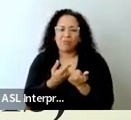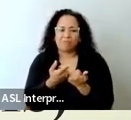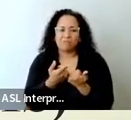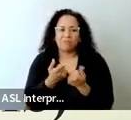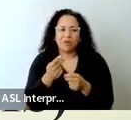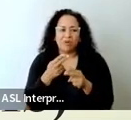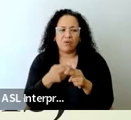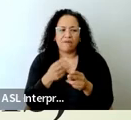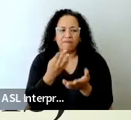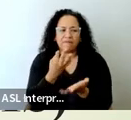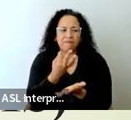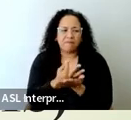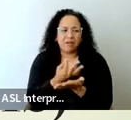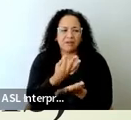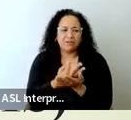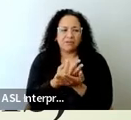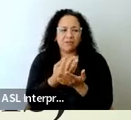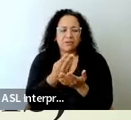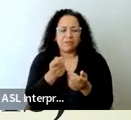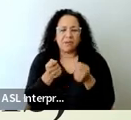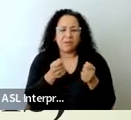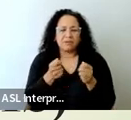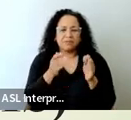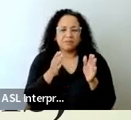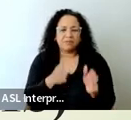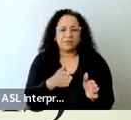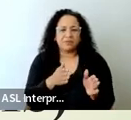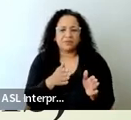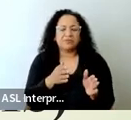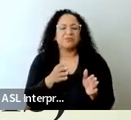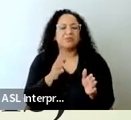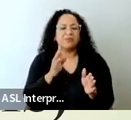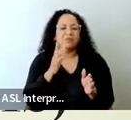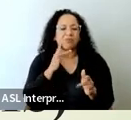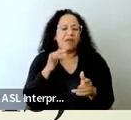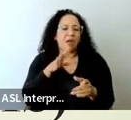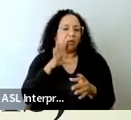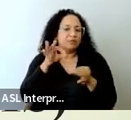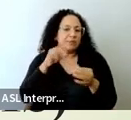the financial management person will services will look, and we'll go over that in the next slide.